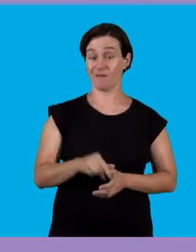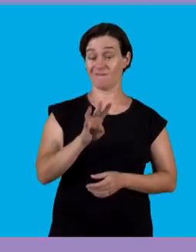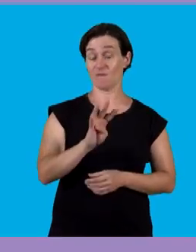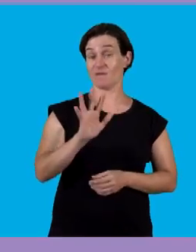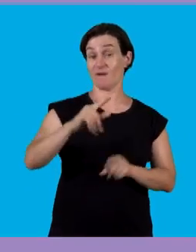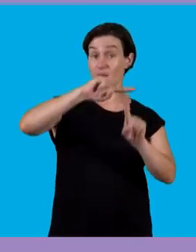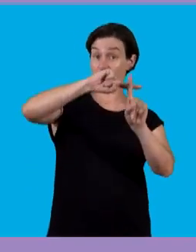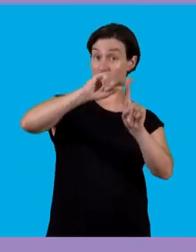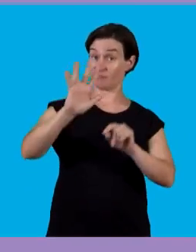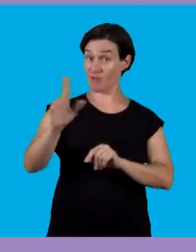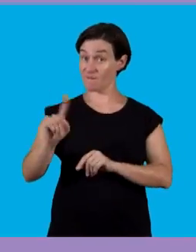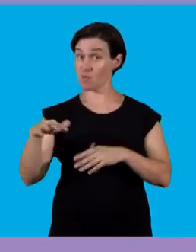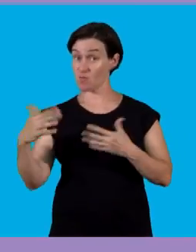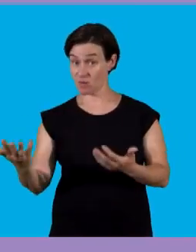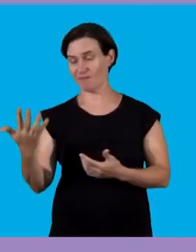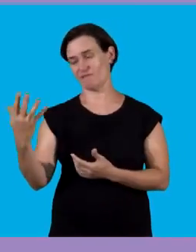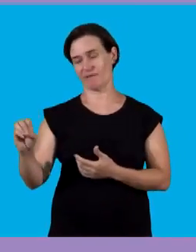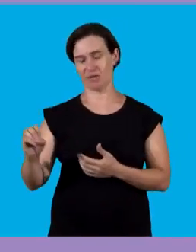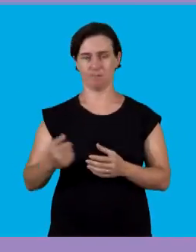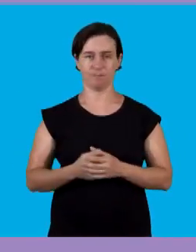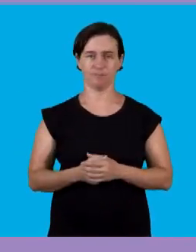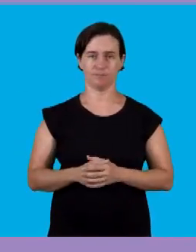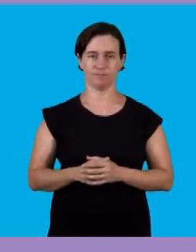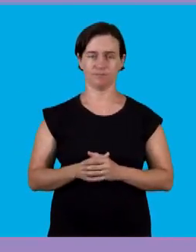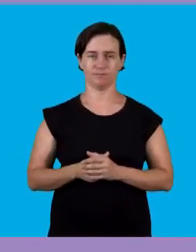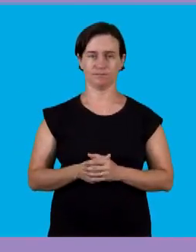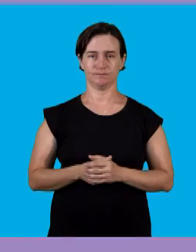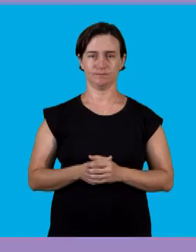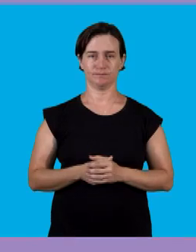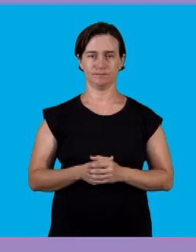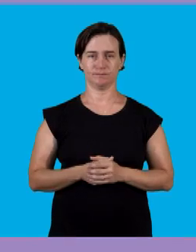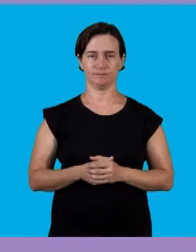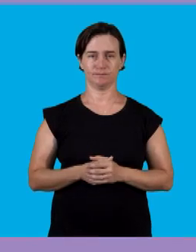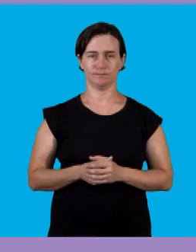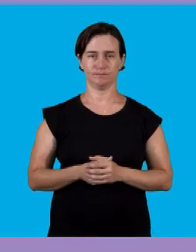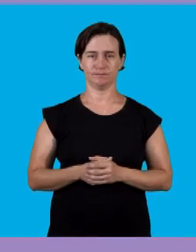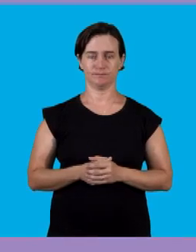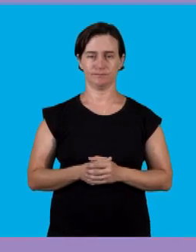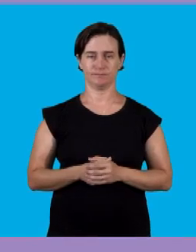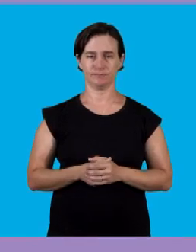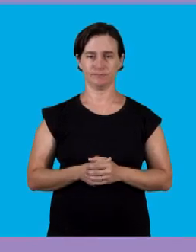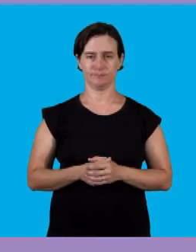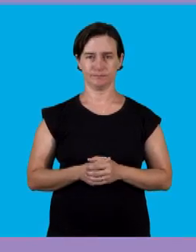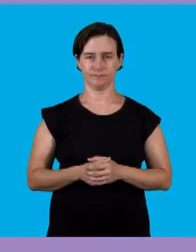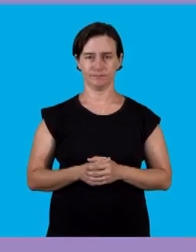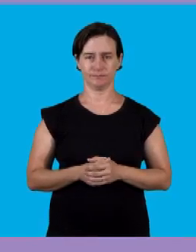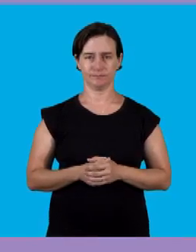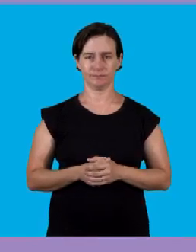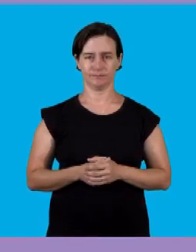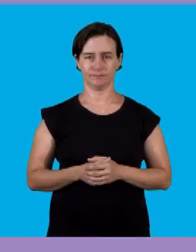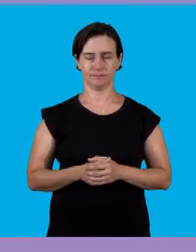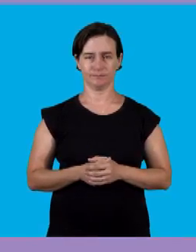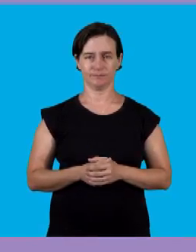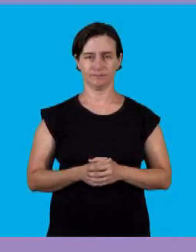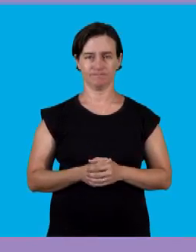is 45. But when we add 5 to that 45, that is going to give us an output value of